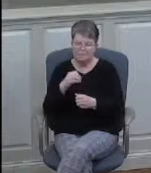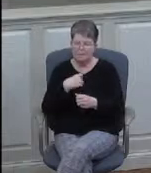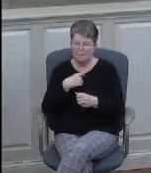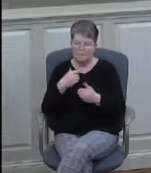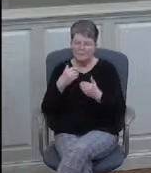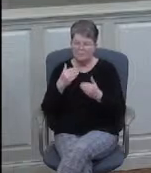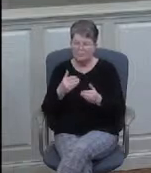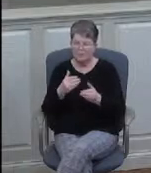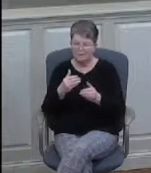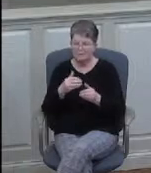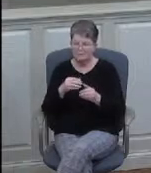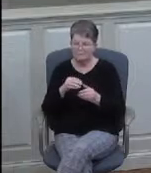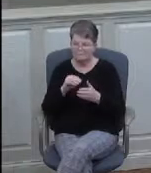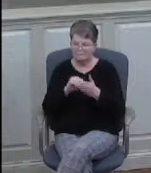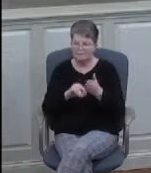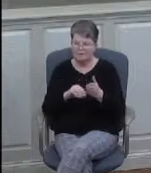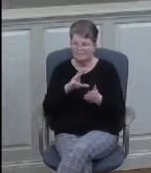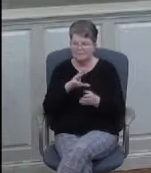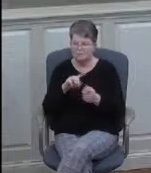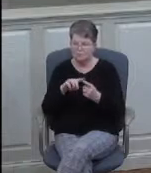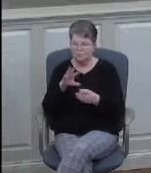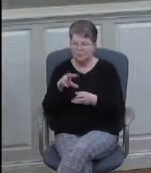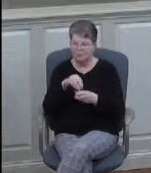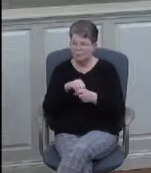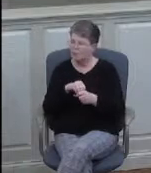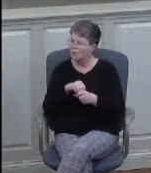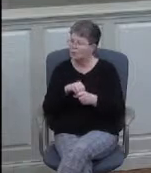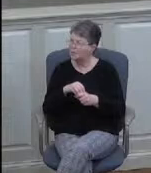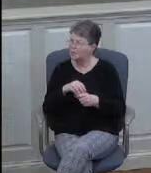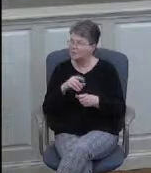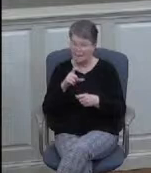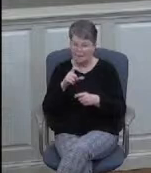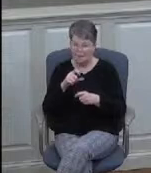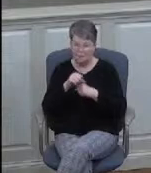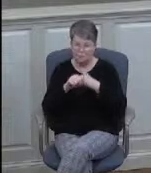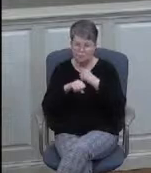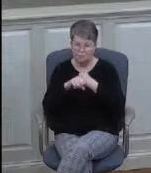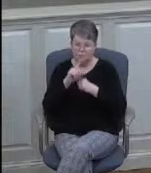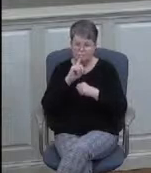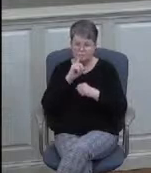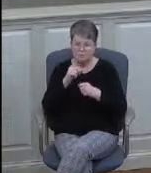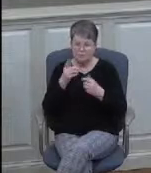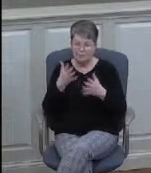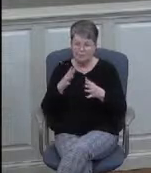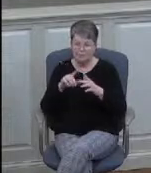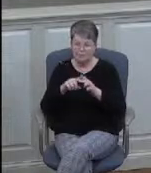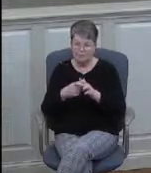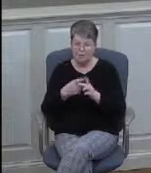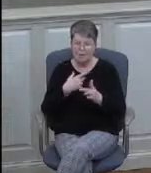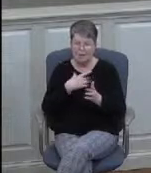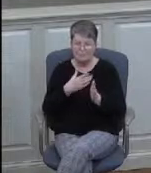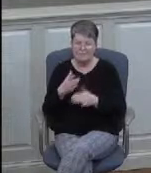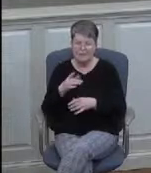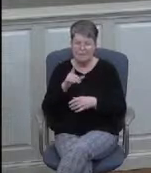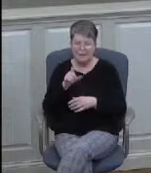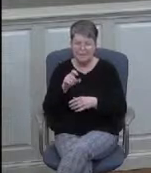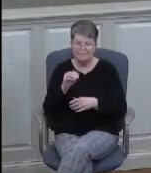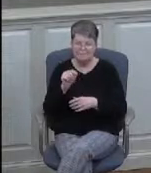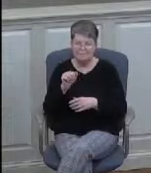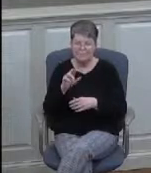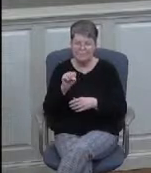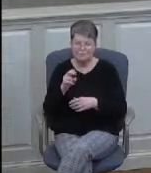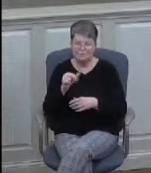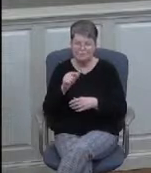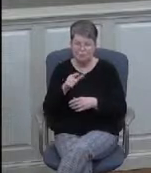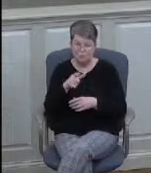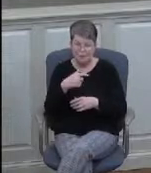contract initially and include that with. Has construction actually started? That was the next question, what I was going to ask Marshall to do. I think y'all had a project